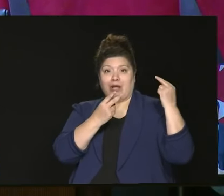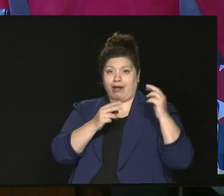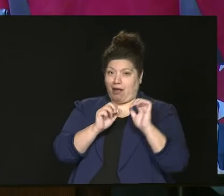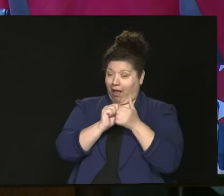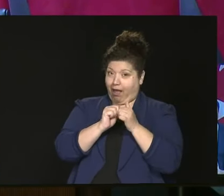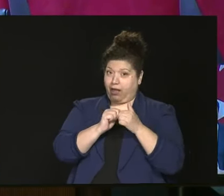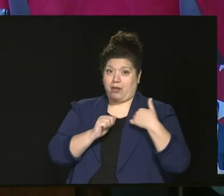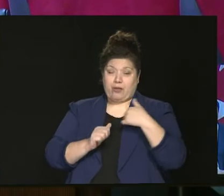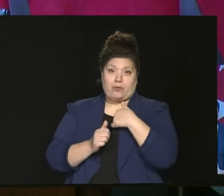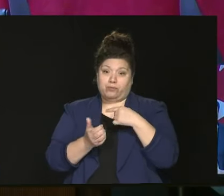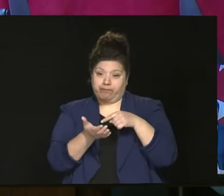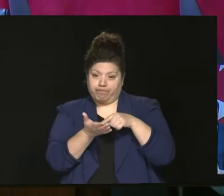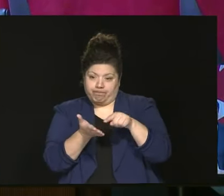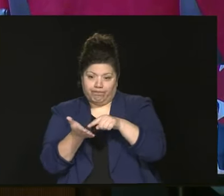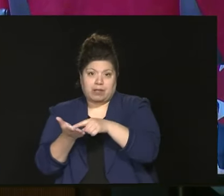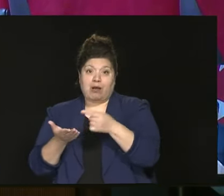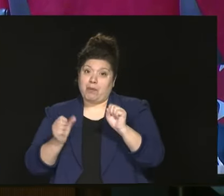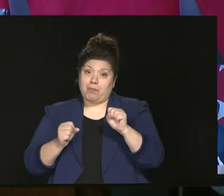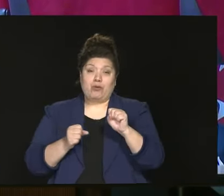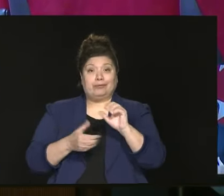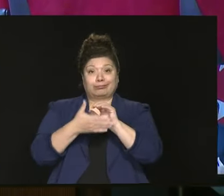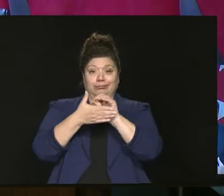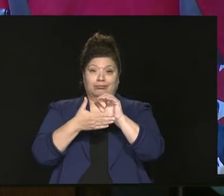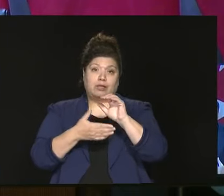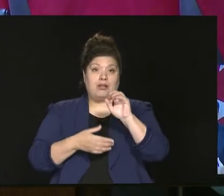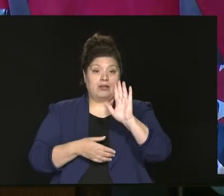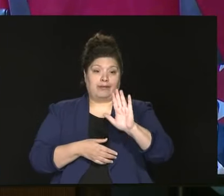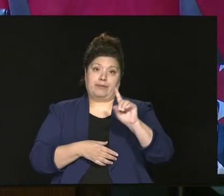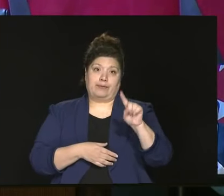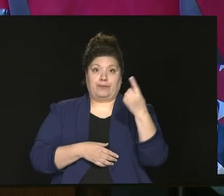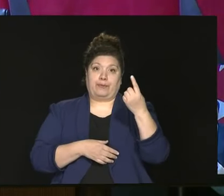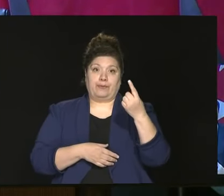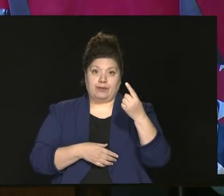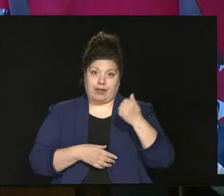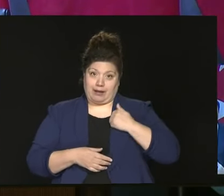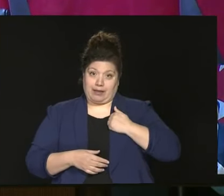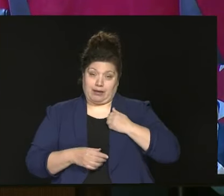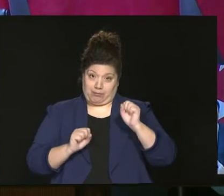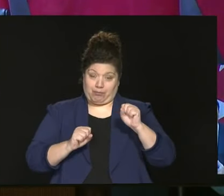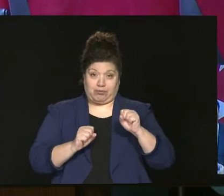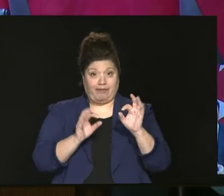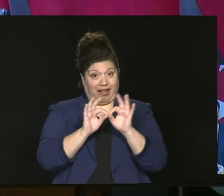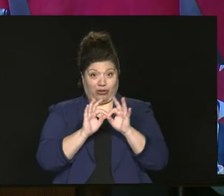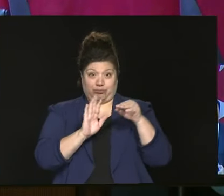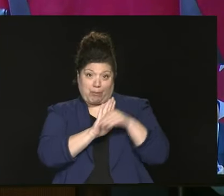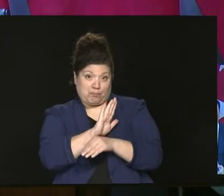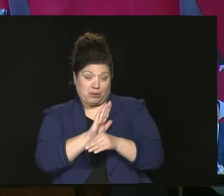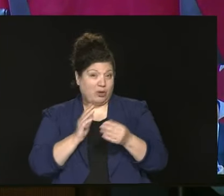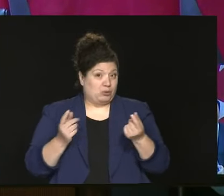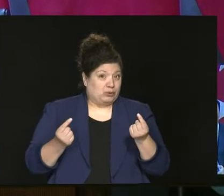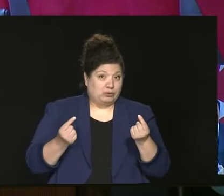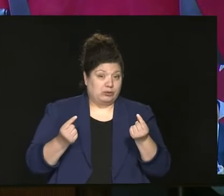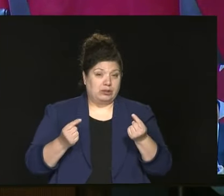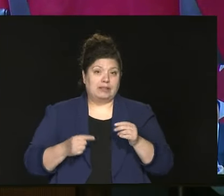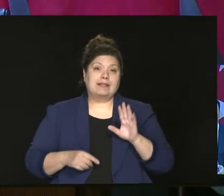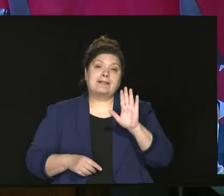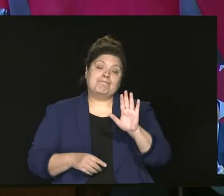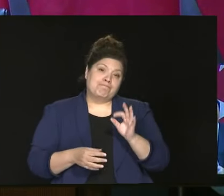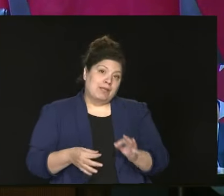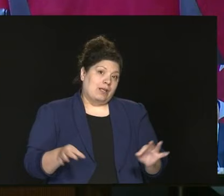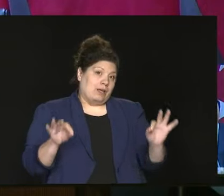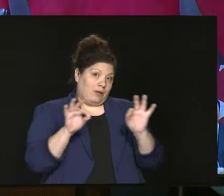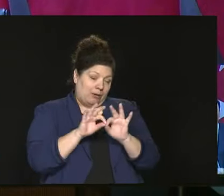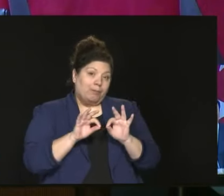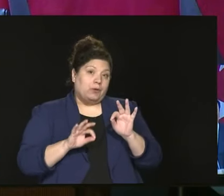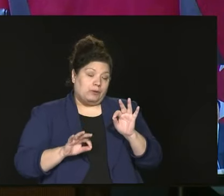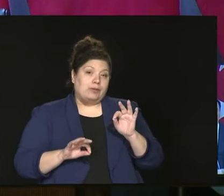loonie? Again, I think the way to think about this is the most important thing to our ability to